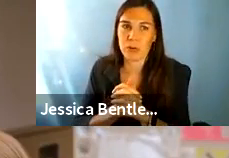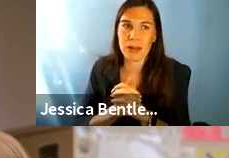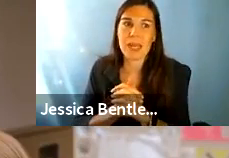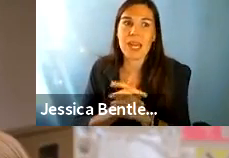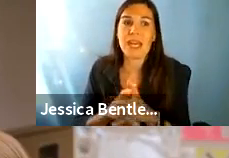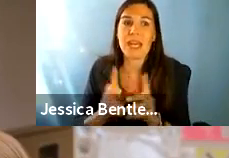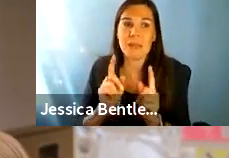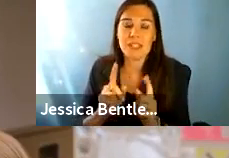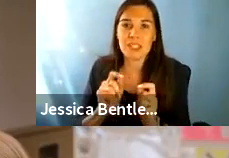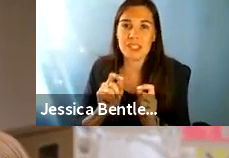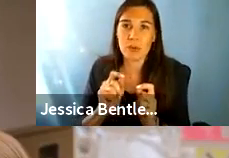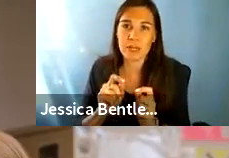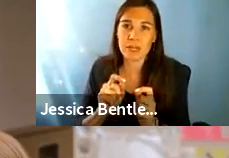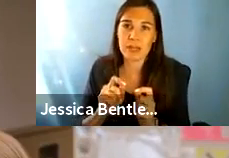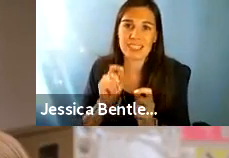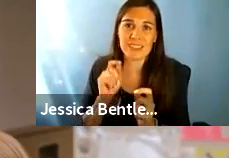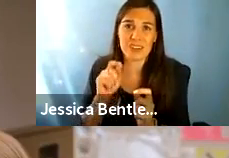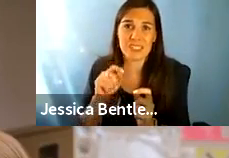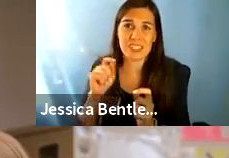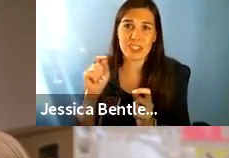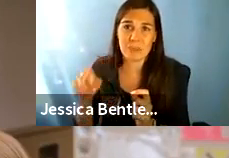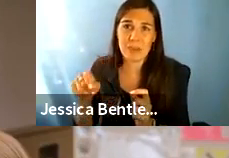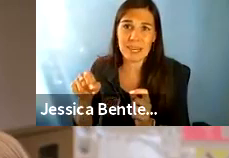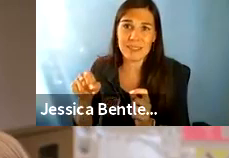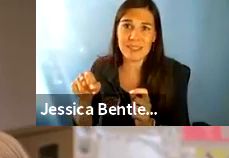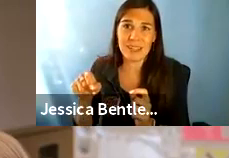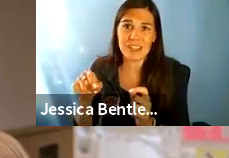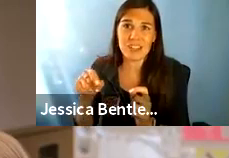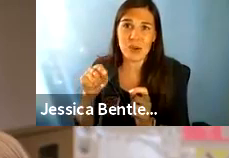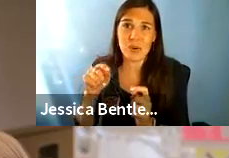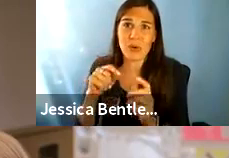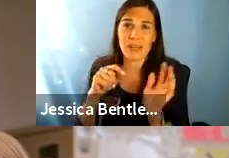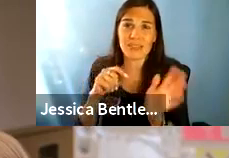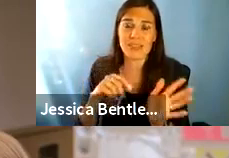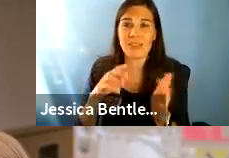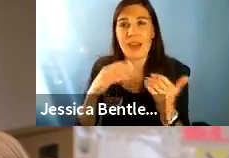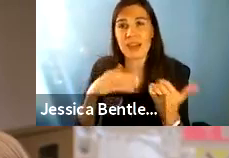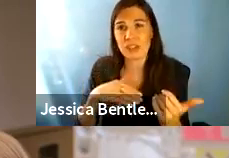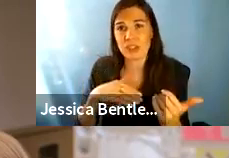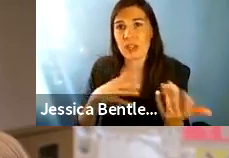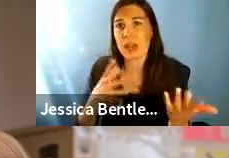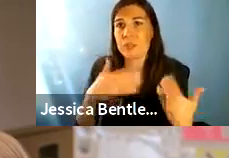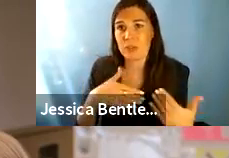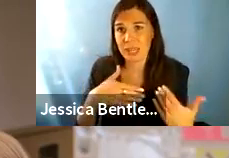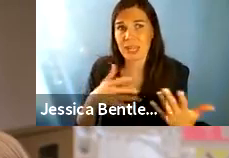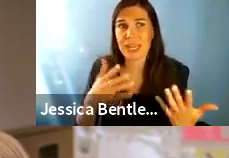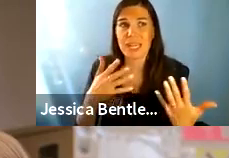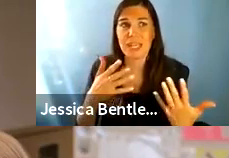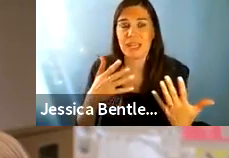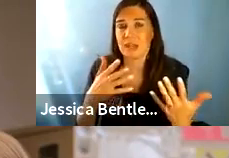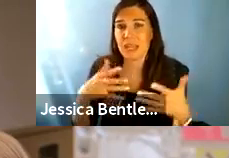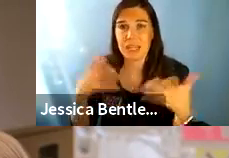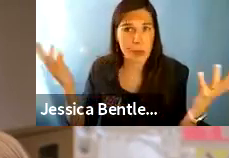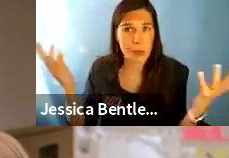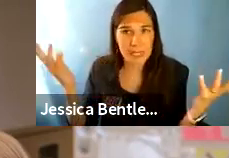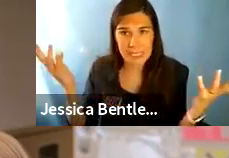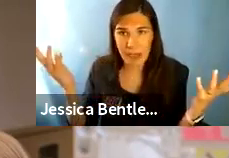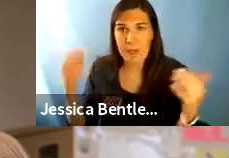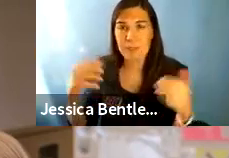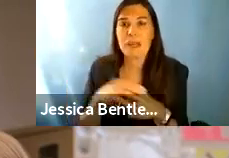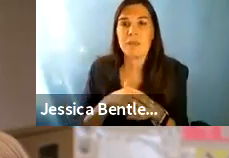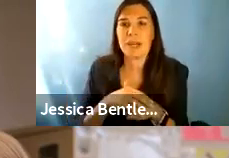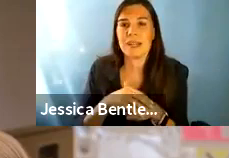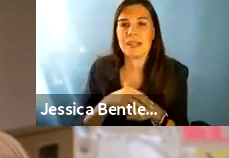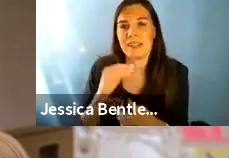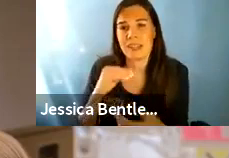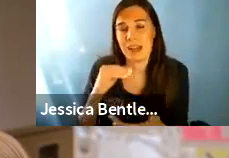interpreting program. Image is the only club that is audition based. So Signify Interp Club, you can get in,